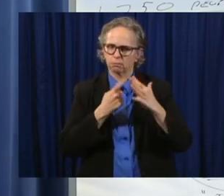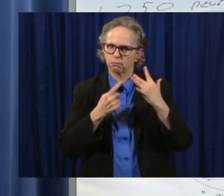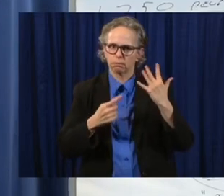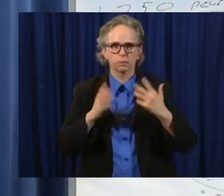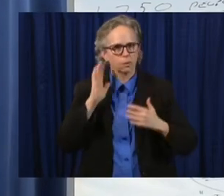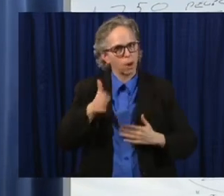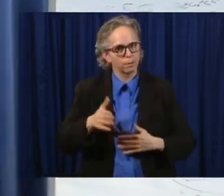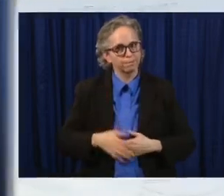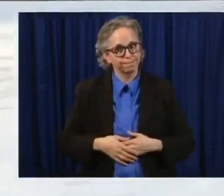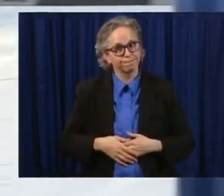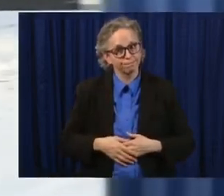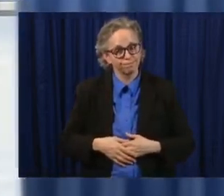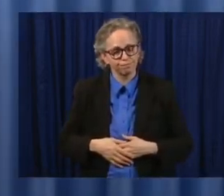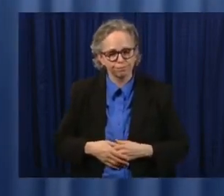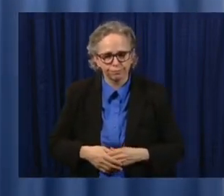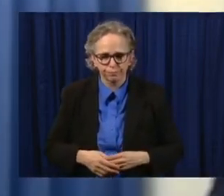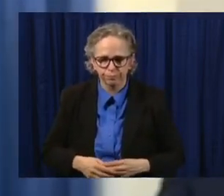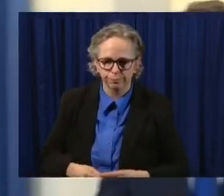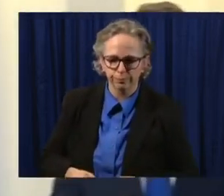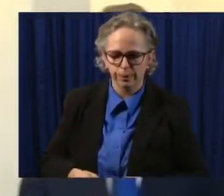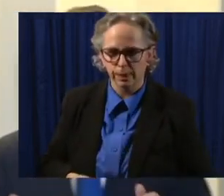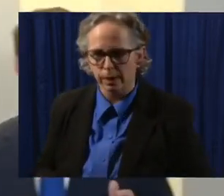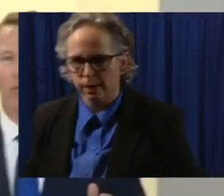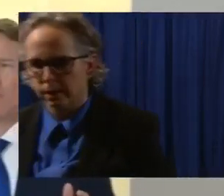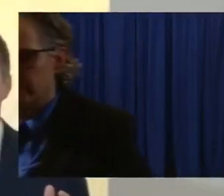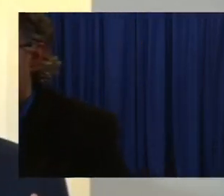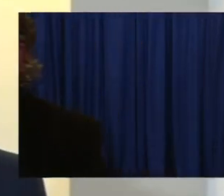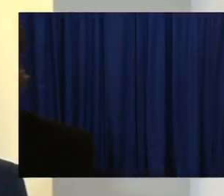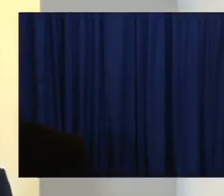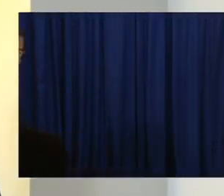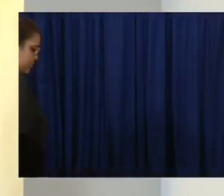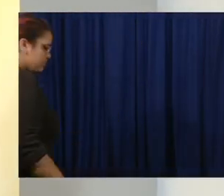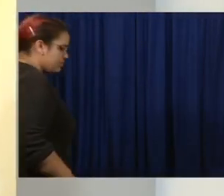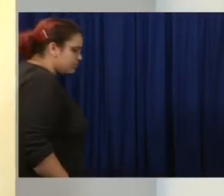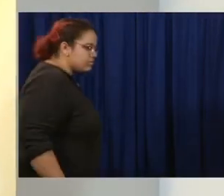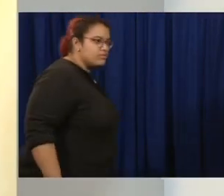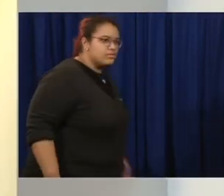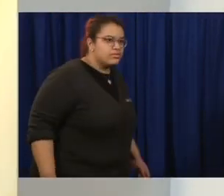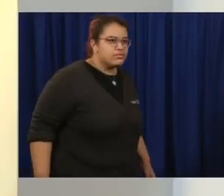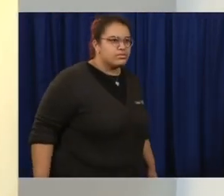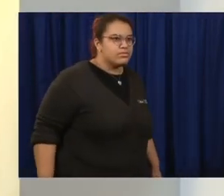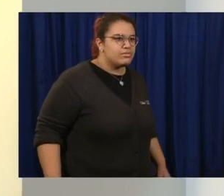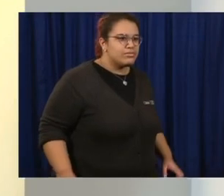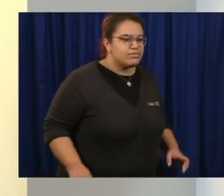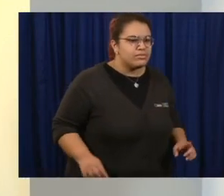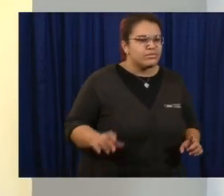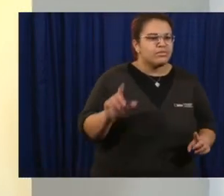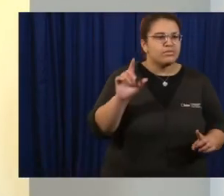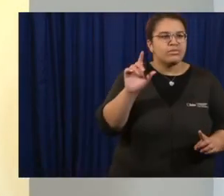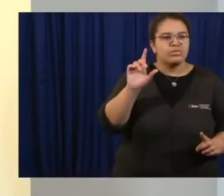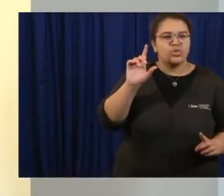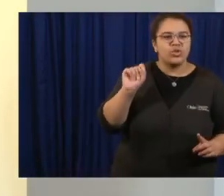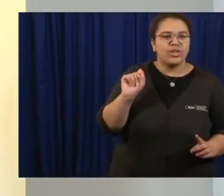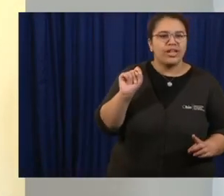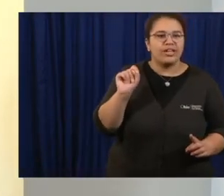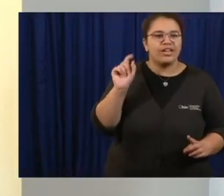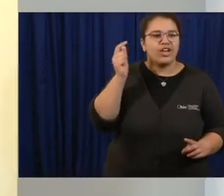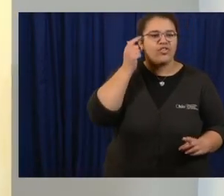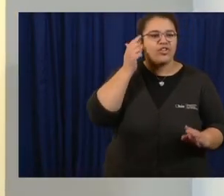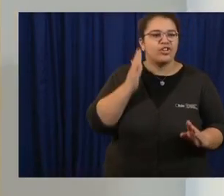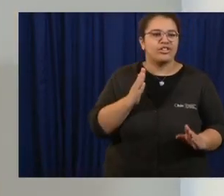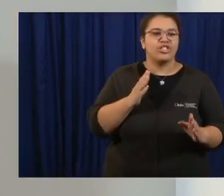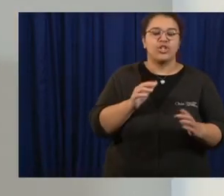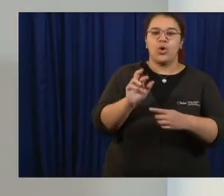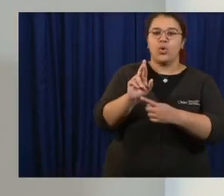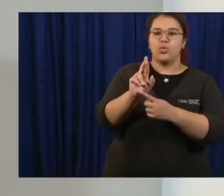add a little bit to that? So I know everybody uses the term reopen, and that means different things to different